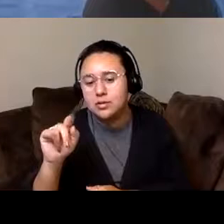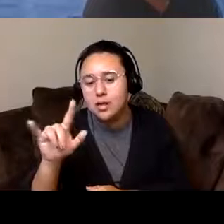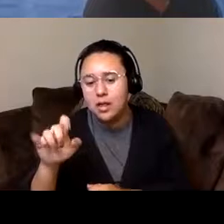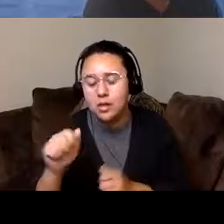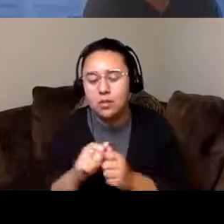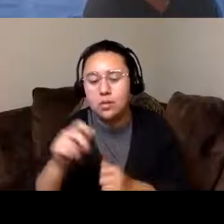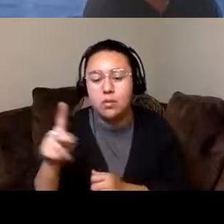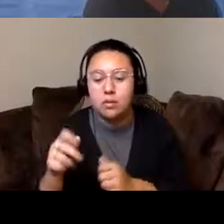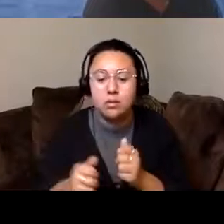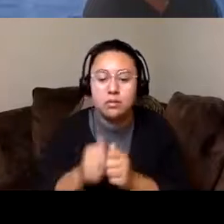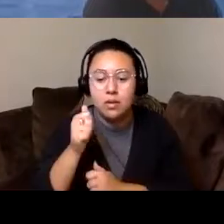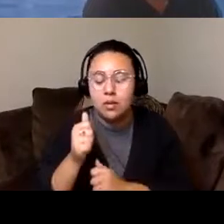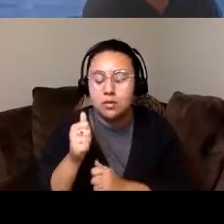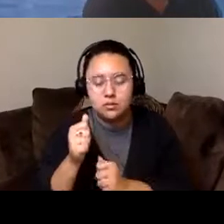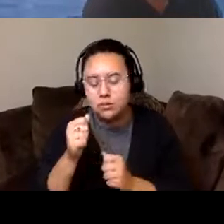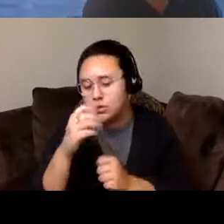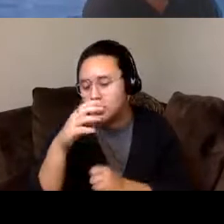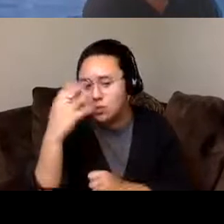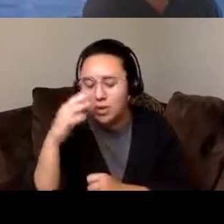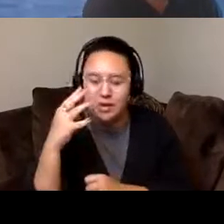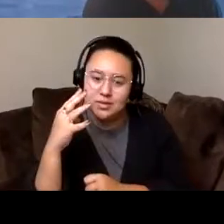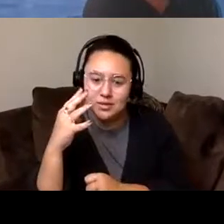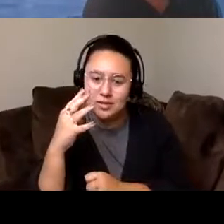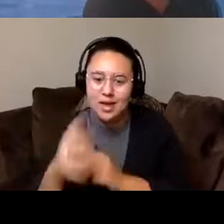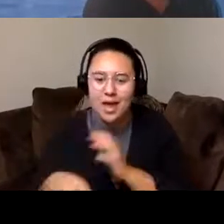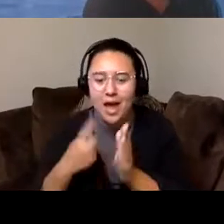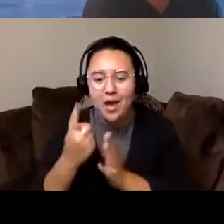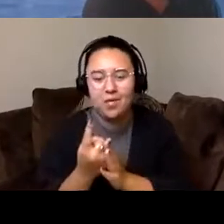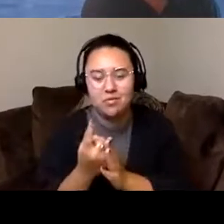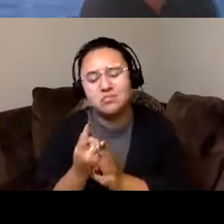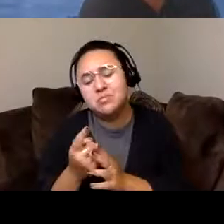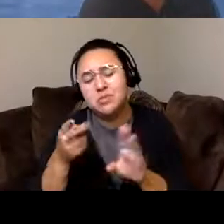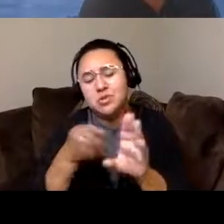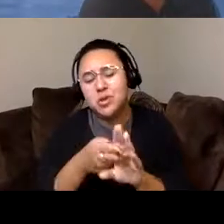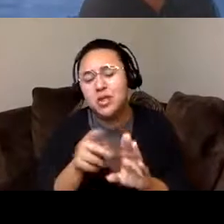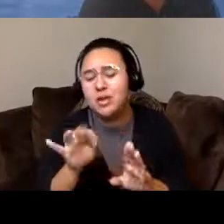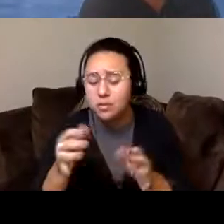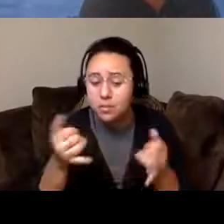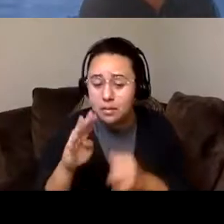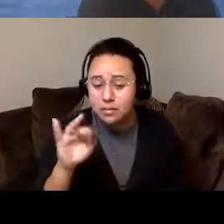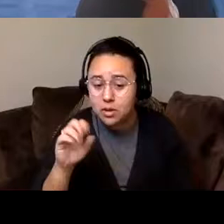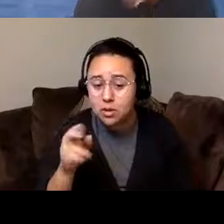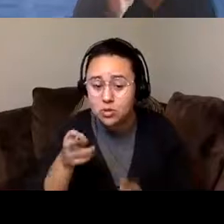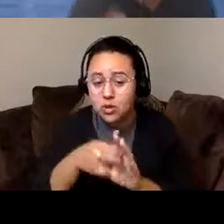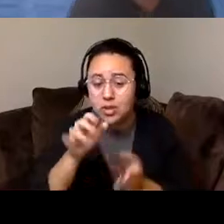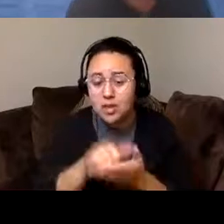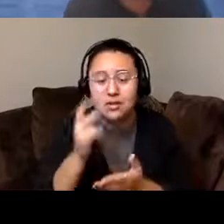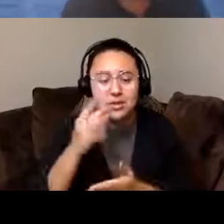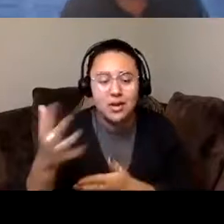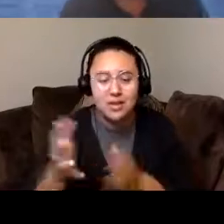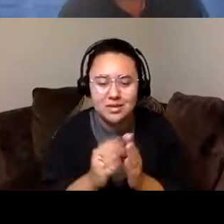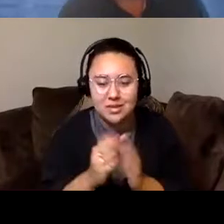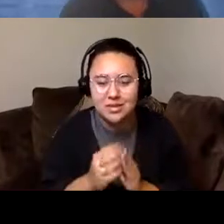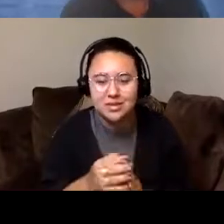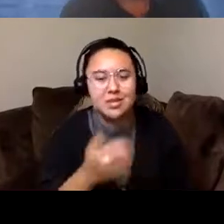Outrageous Drag, Poison Water. So join us for that fun-filled hour of hilarity and hijinks as we play bingo. Thank you, everyone. We'll see you at the next session. And